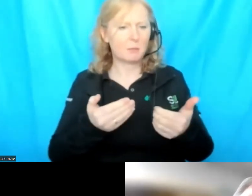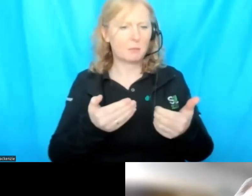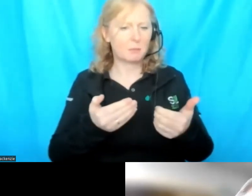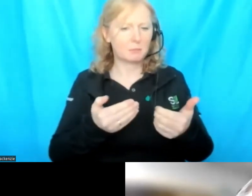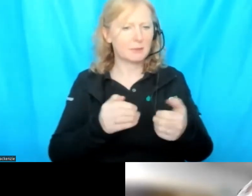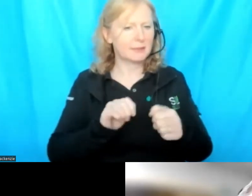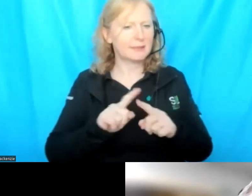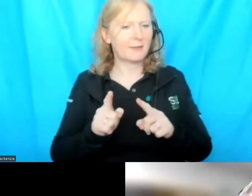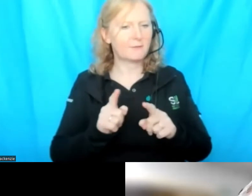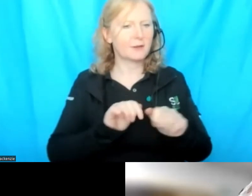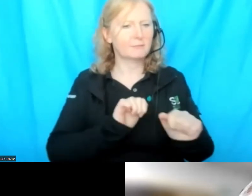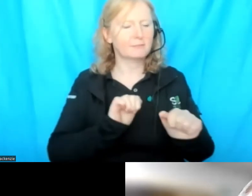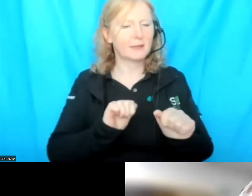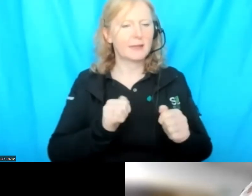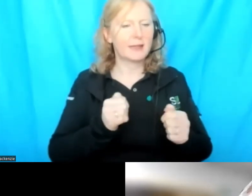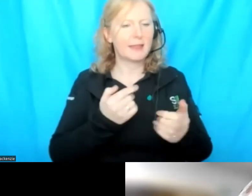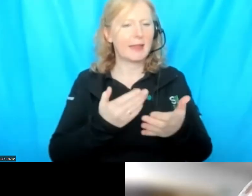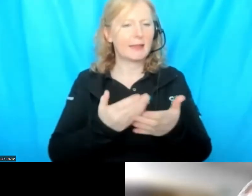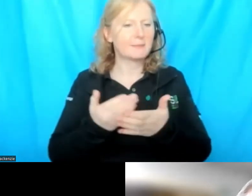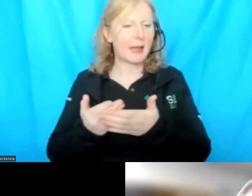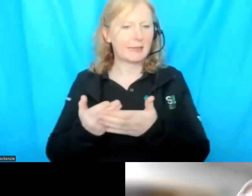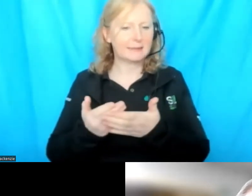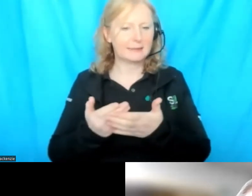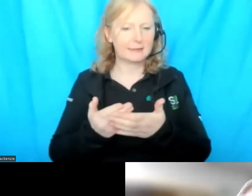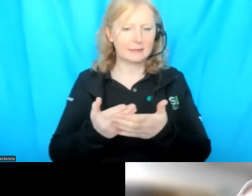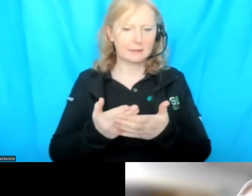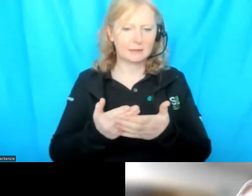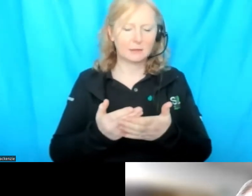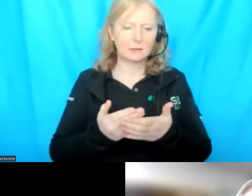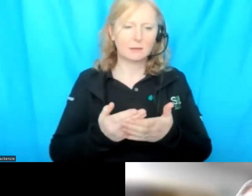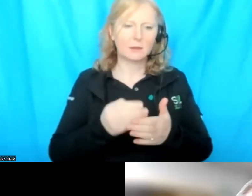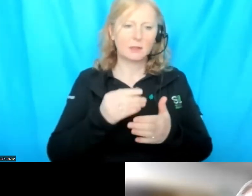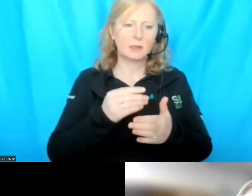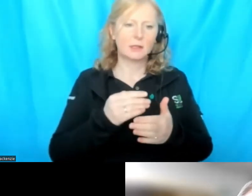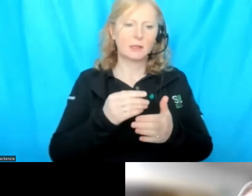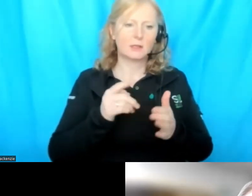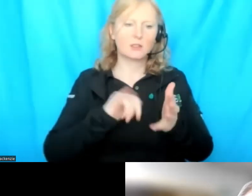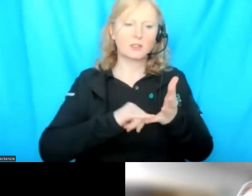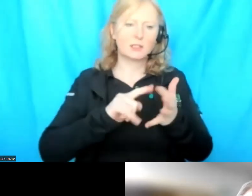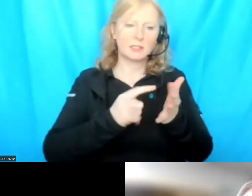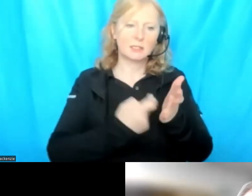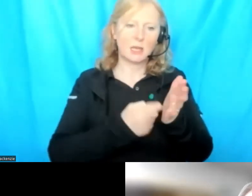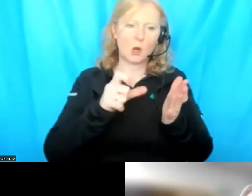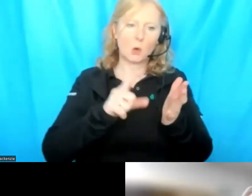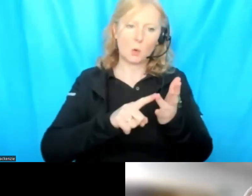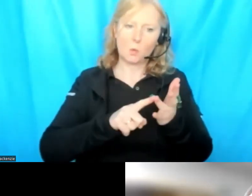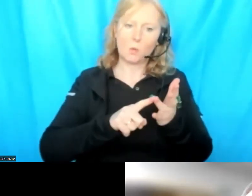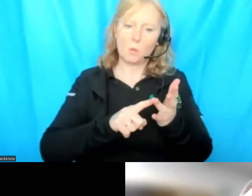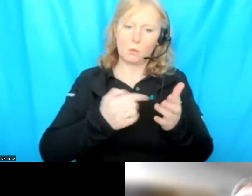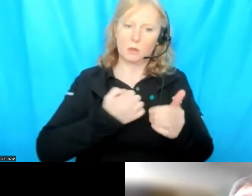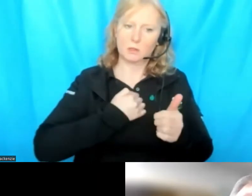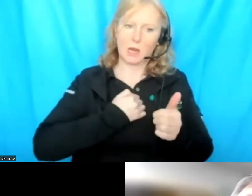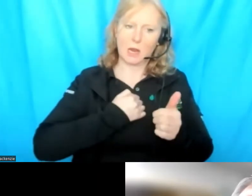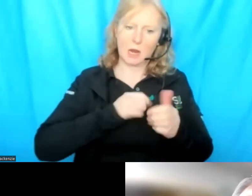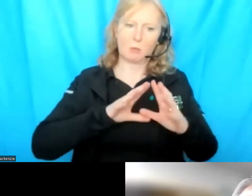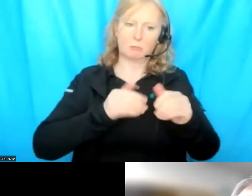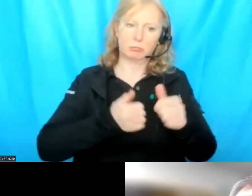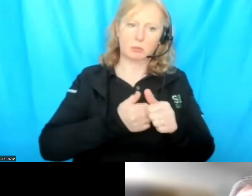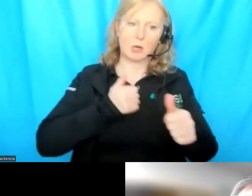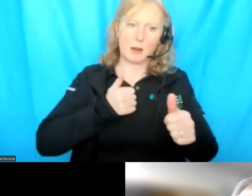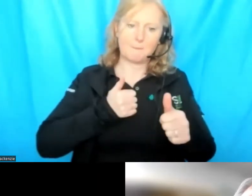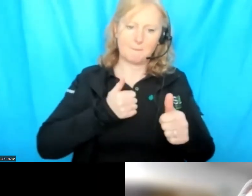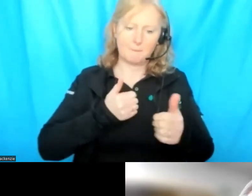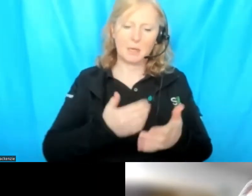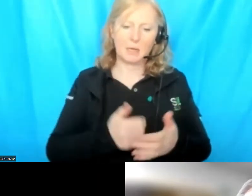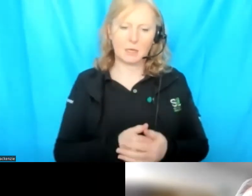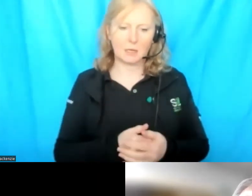of demands. Our parent company is Circle. They're committed to removing the barriers and changing perceptions about